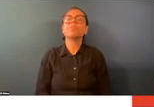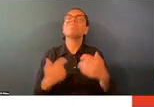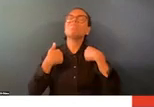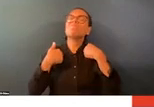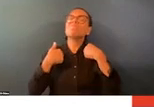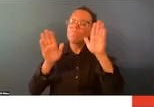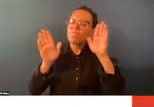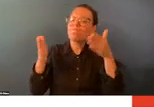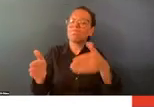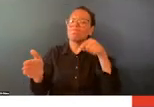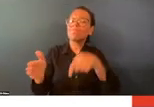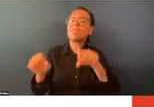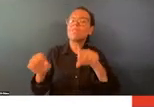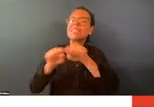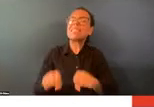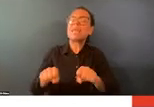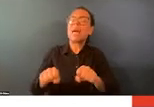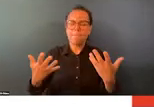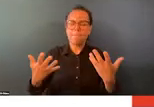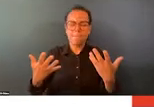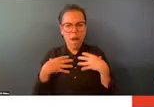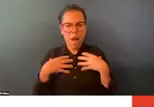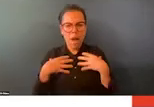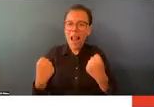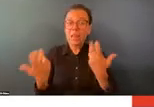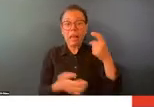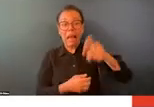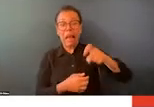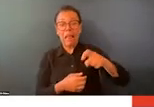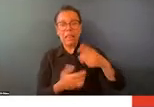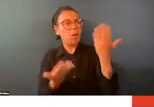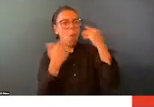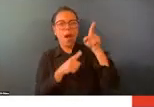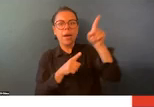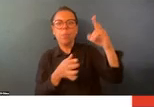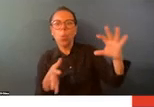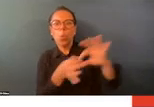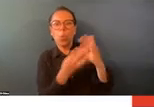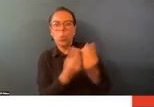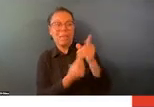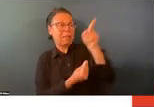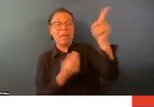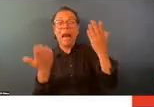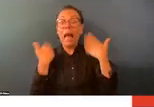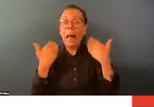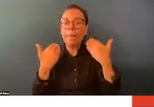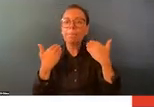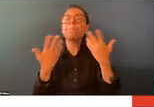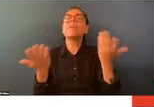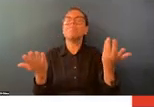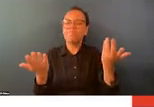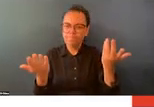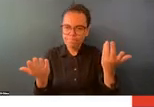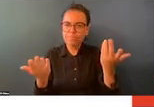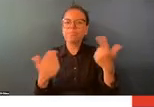Strengthen healthcare systems is essential for addressing climate-related health challenges. This includes